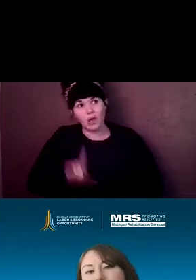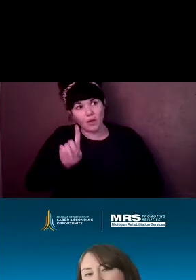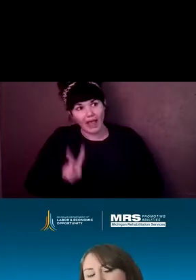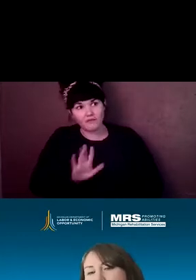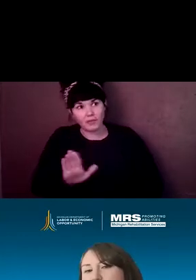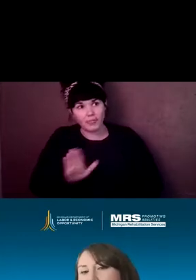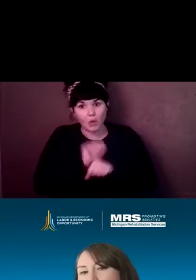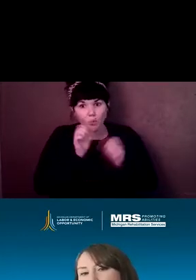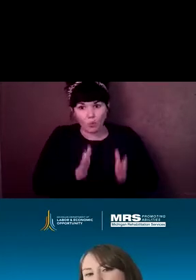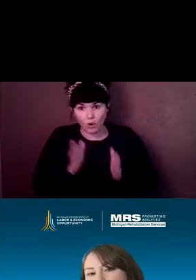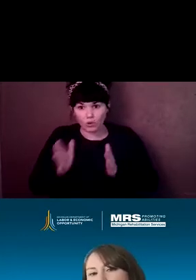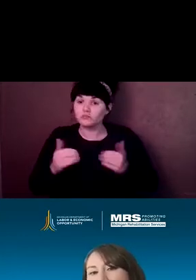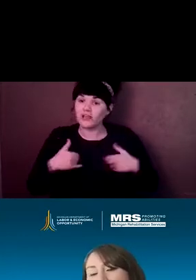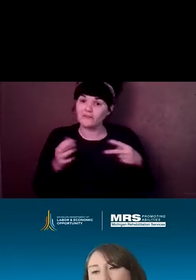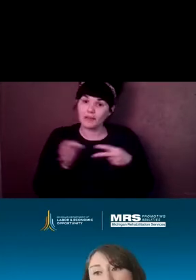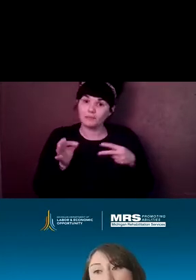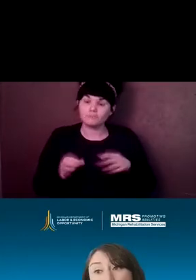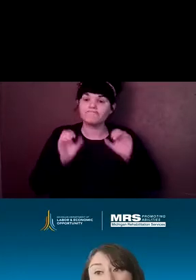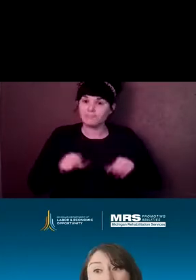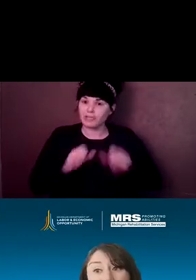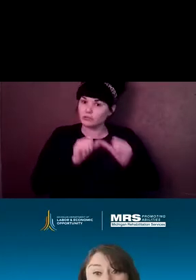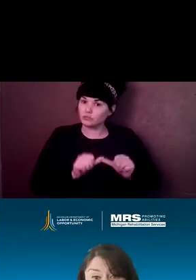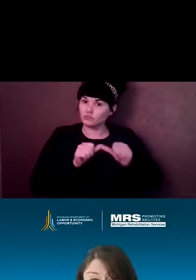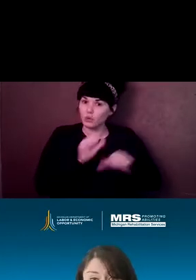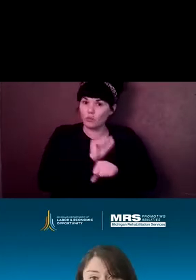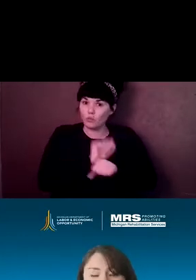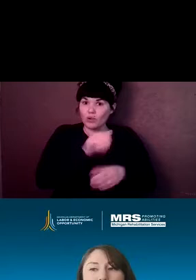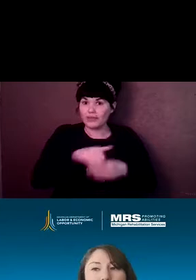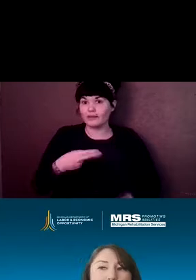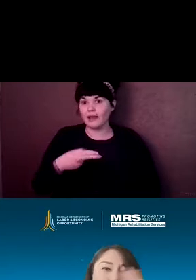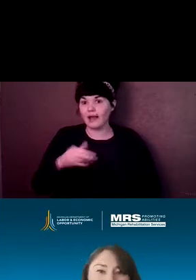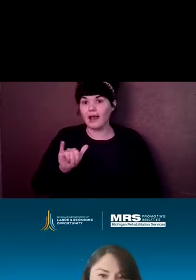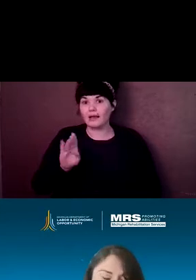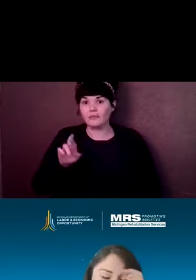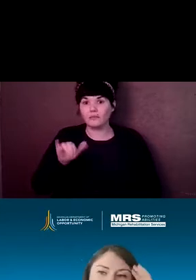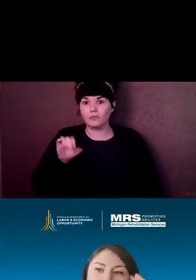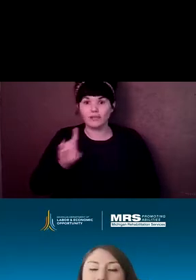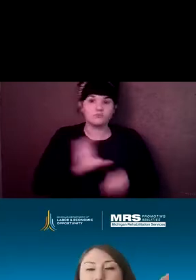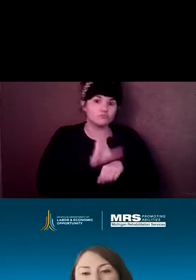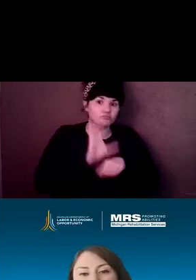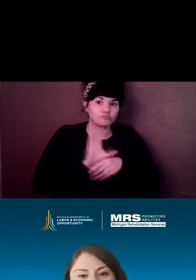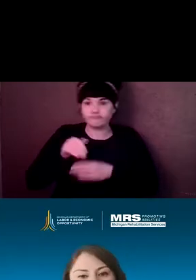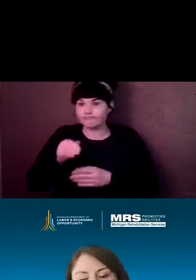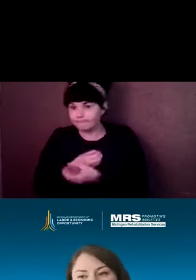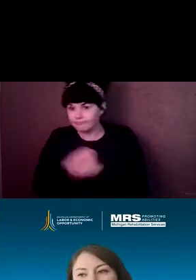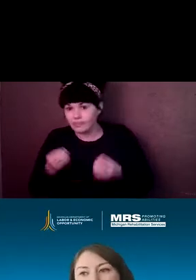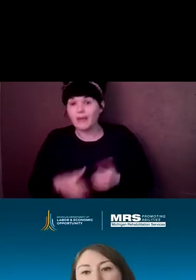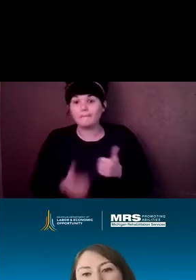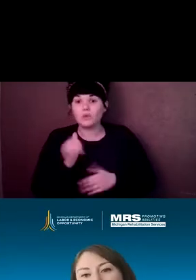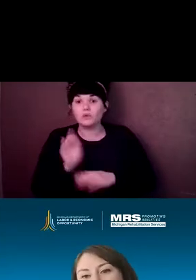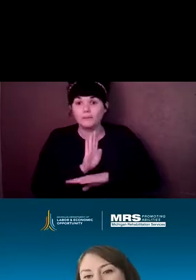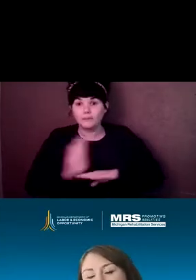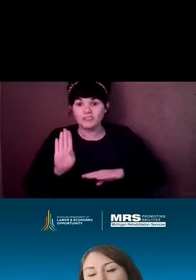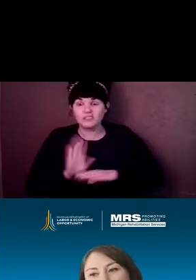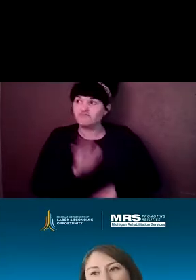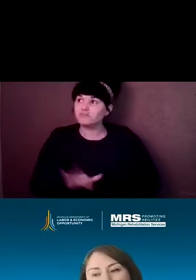have the option to continue to work within a hybrid work environment. And most of those businesses, about 70% of them,